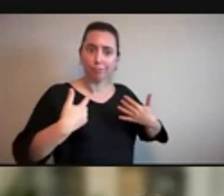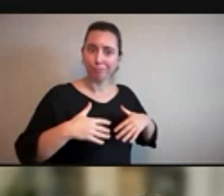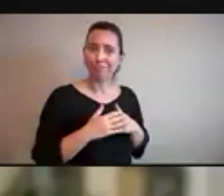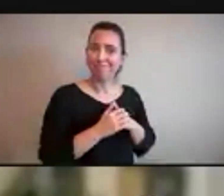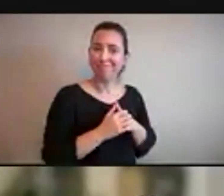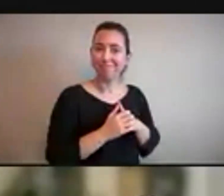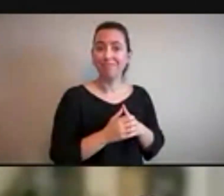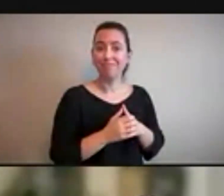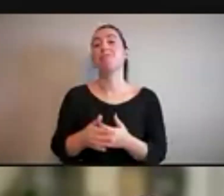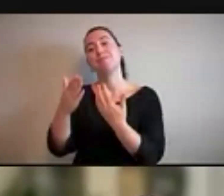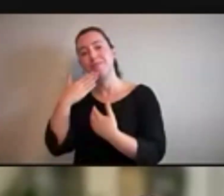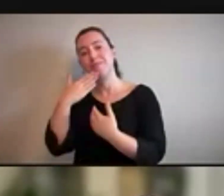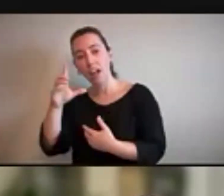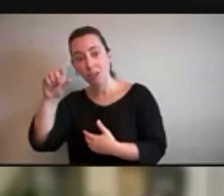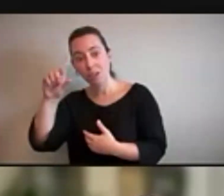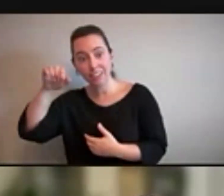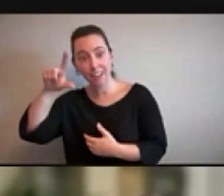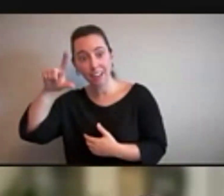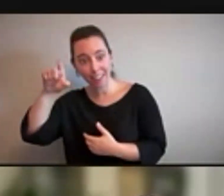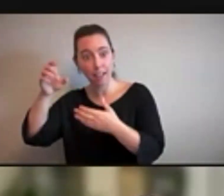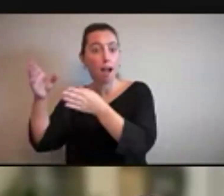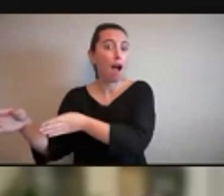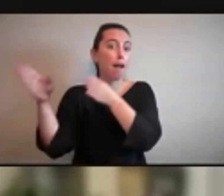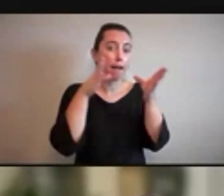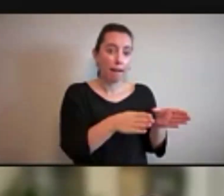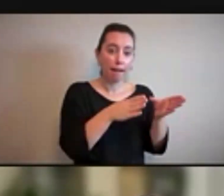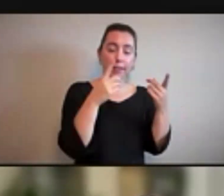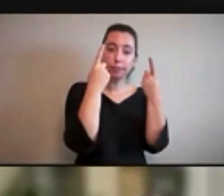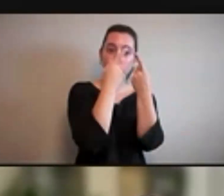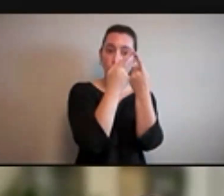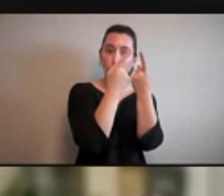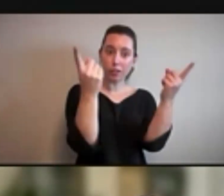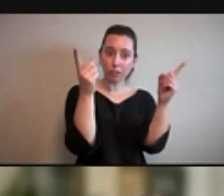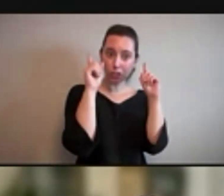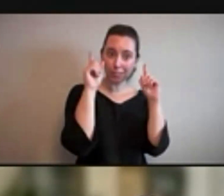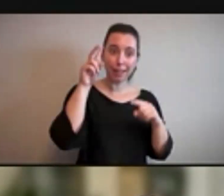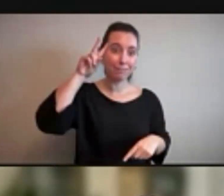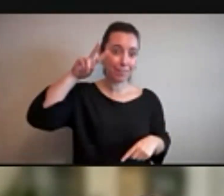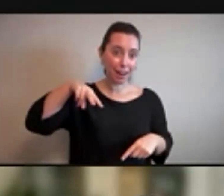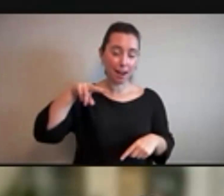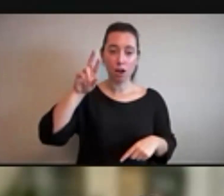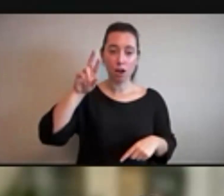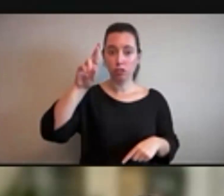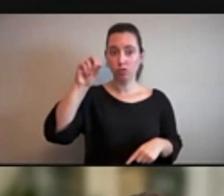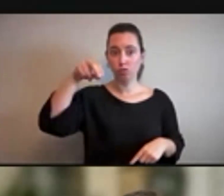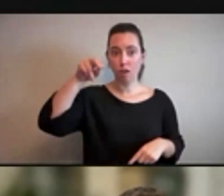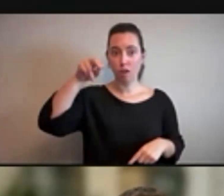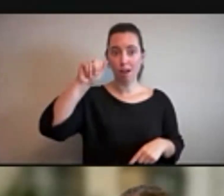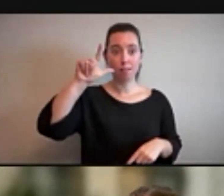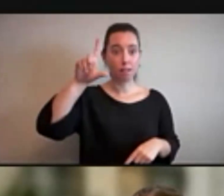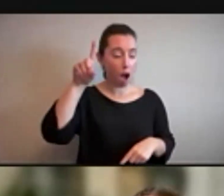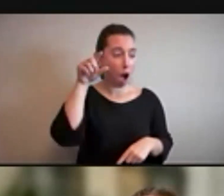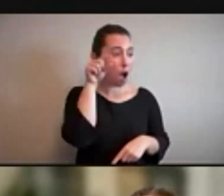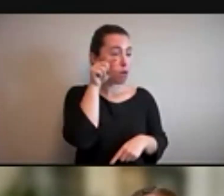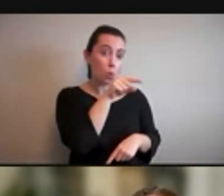turn to the university and Ronald with the same question. You seem